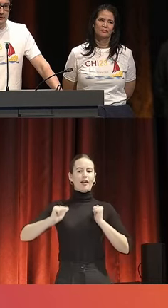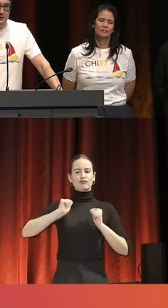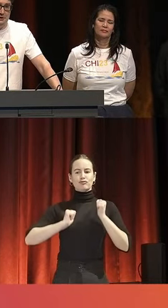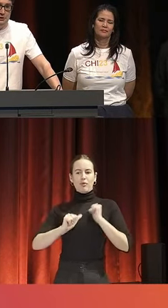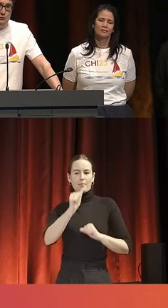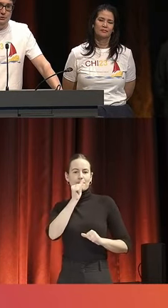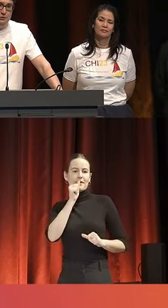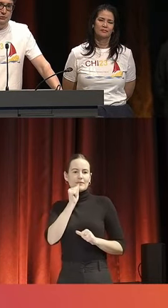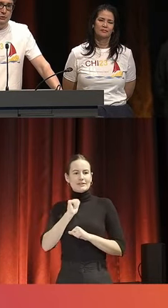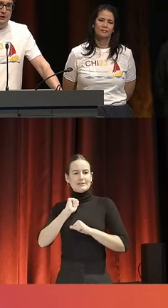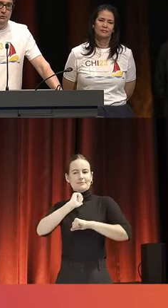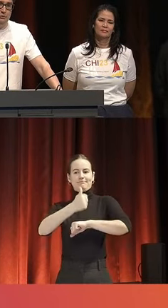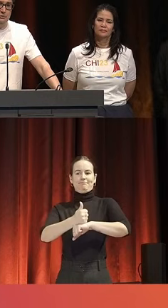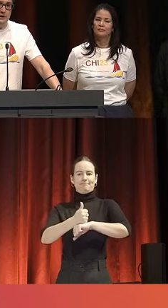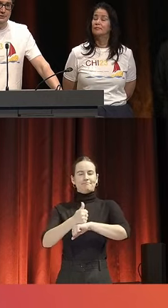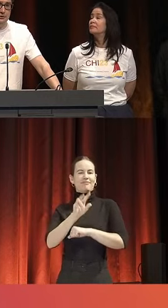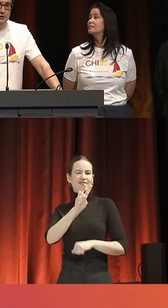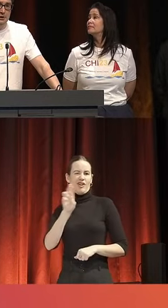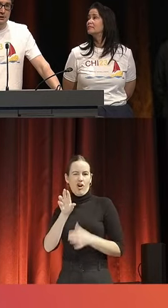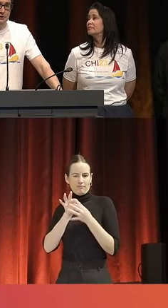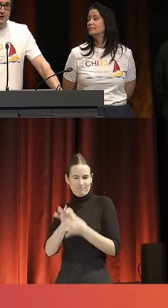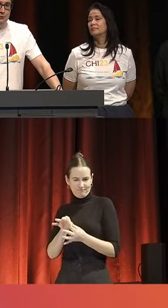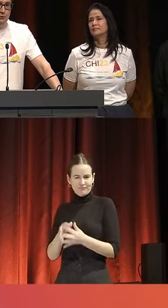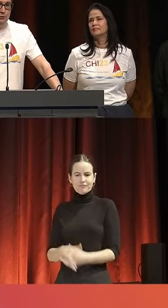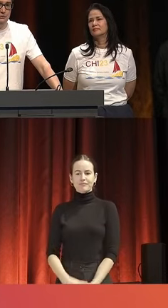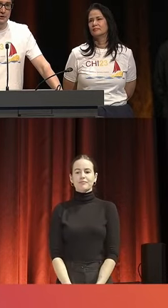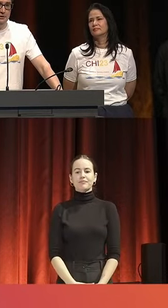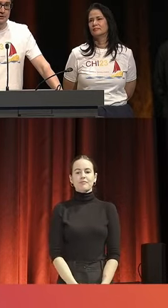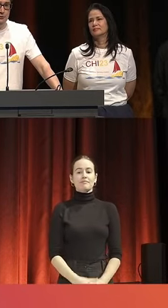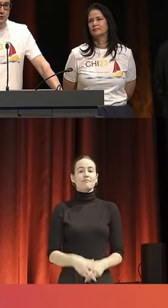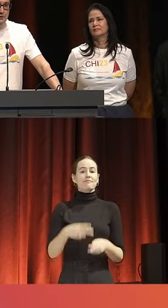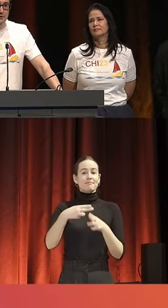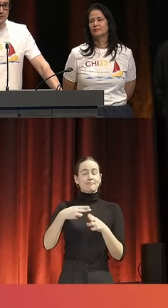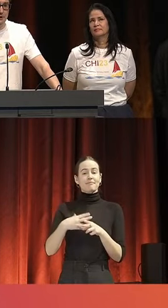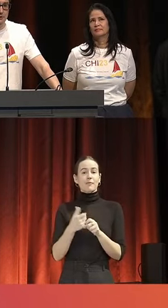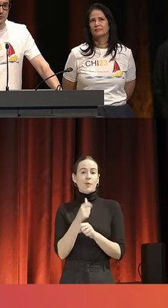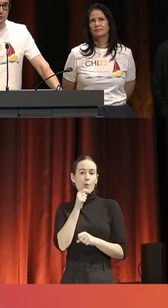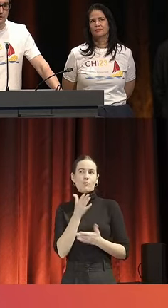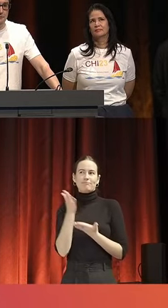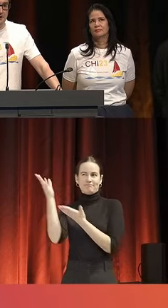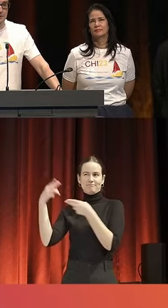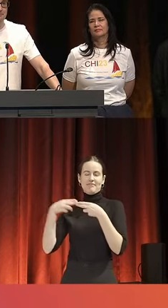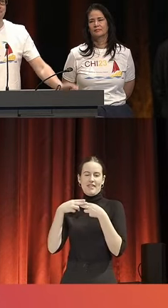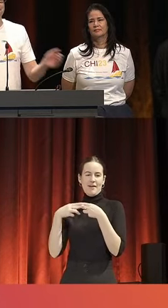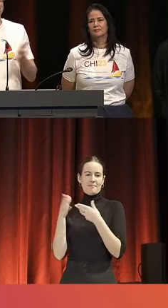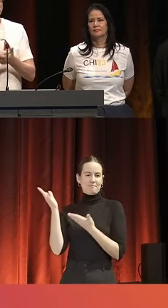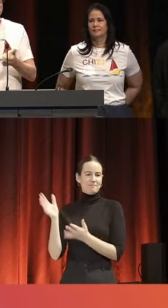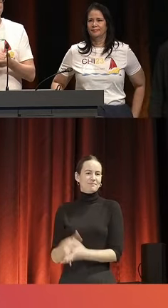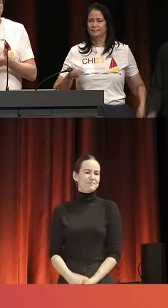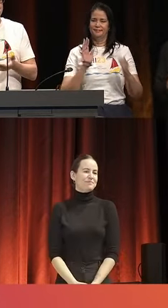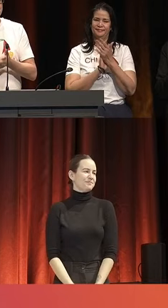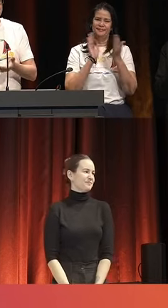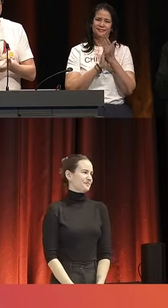by Frederike Jung, Jonah Noel Kaiser, Kai von Holt, Wilke Heuten, and Jochen Meyer.